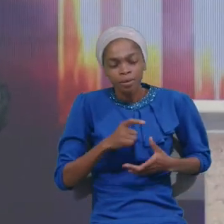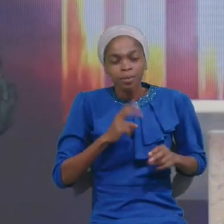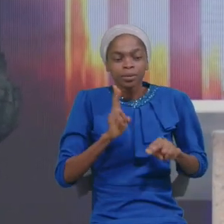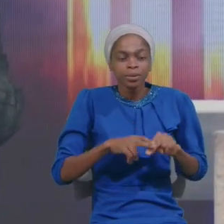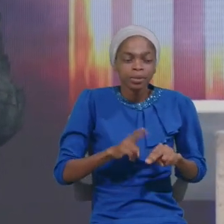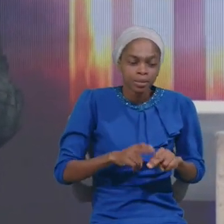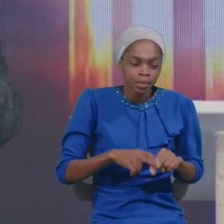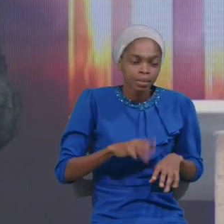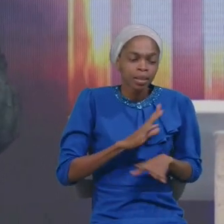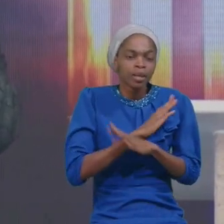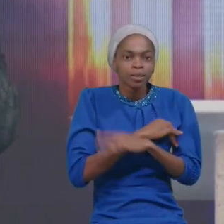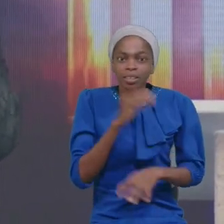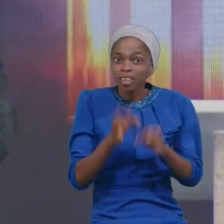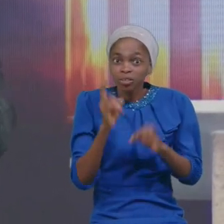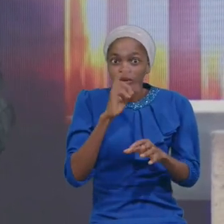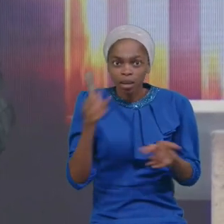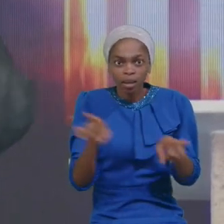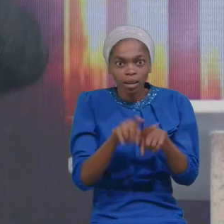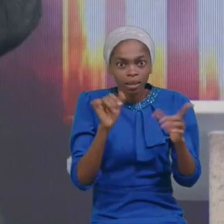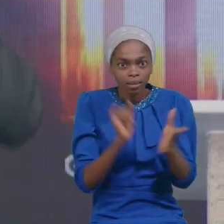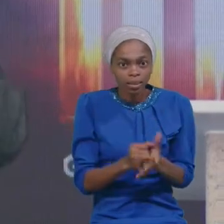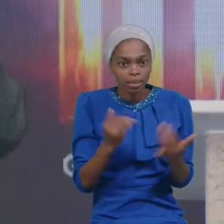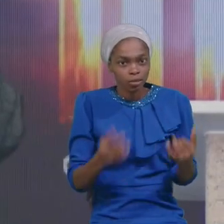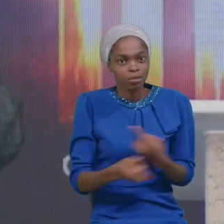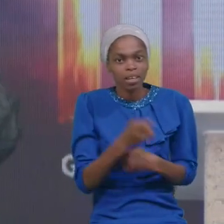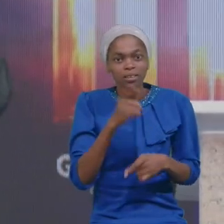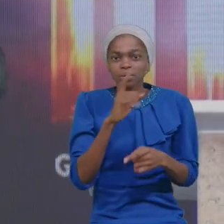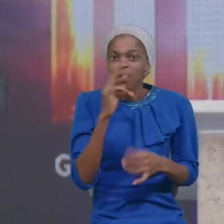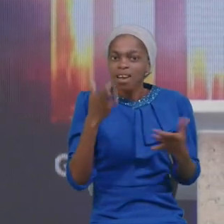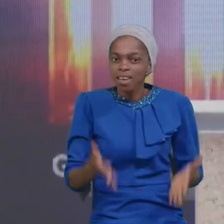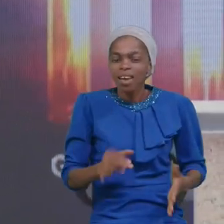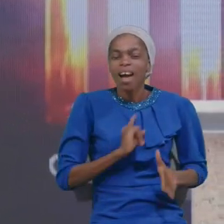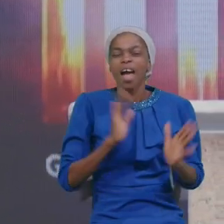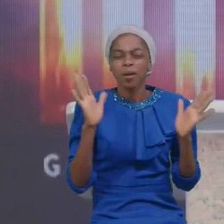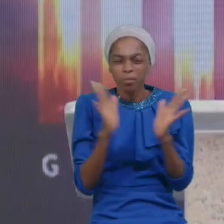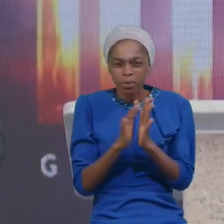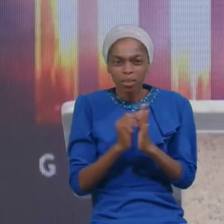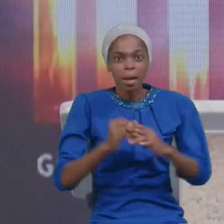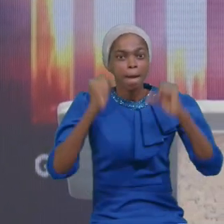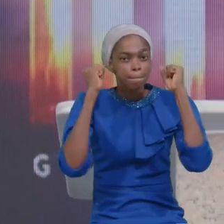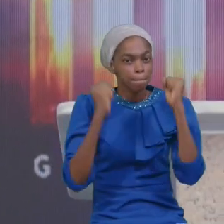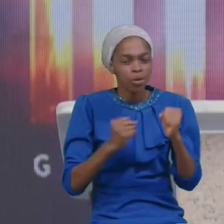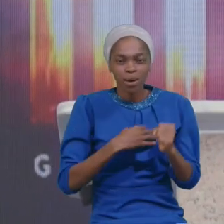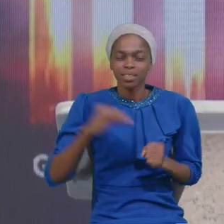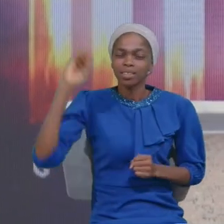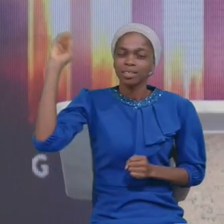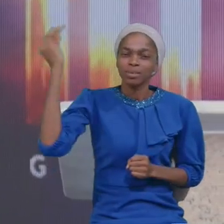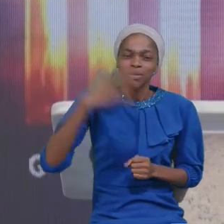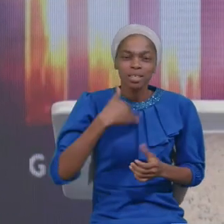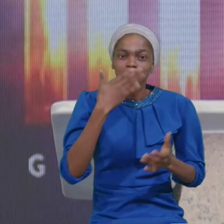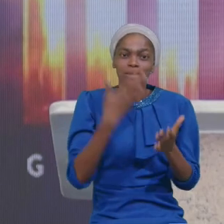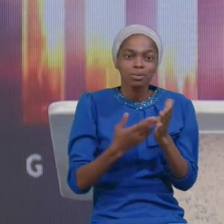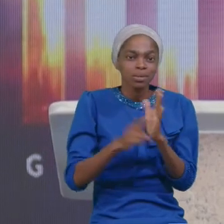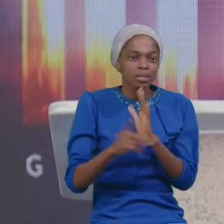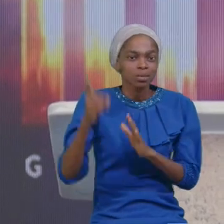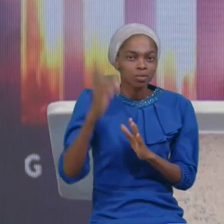power and the grace and the goodness of God from heaven will come into you right there. You will get up